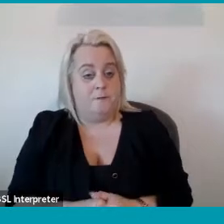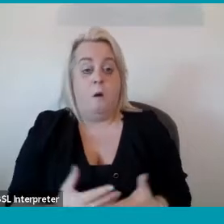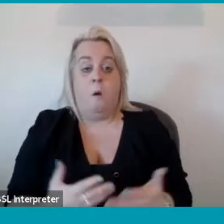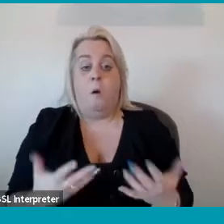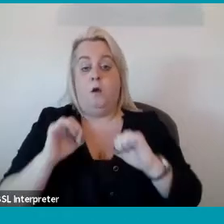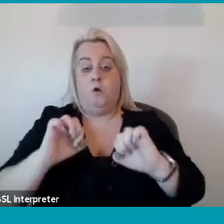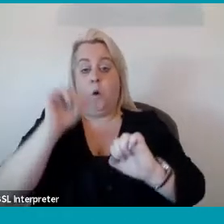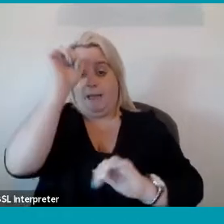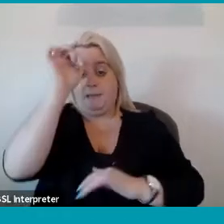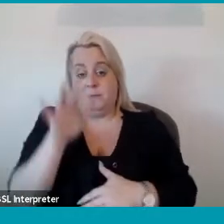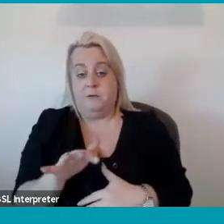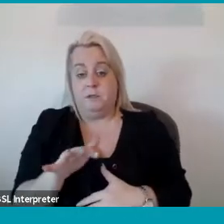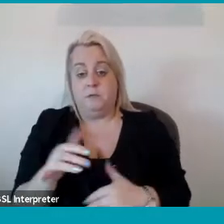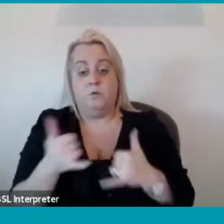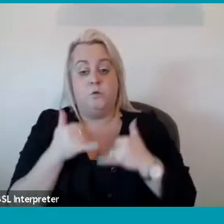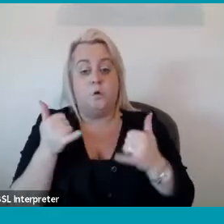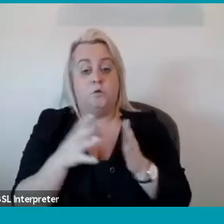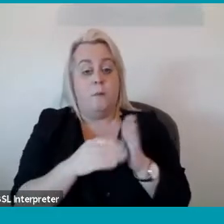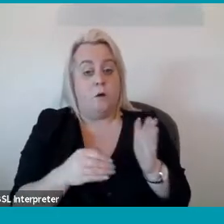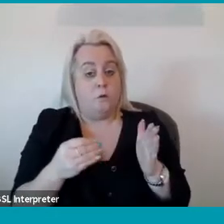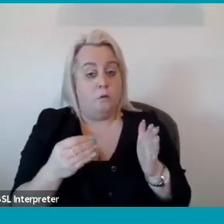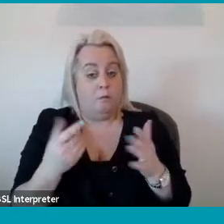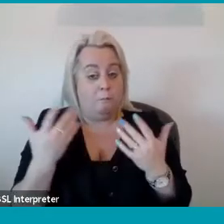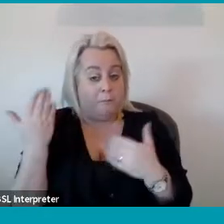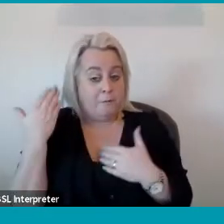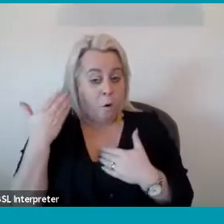So had you heard of the social model before?